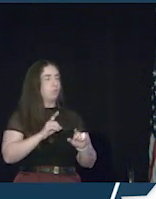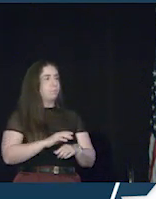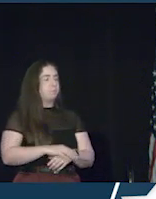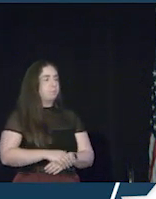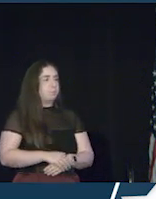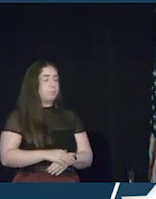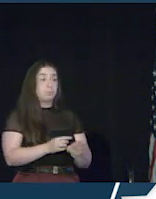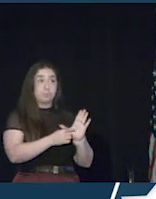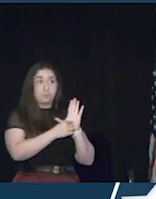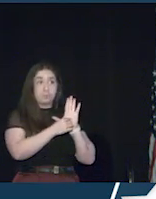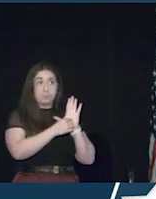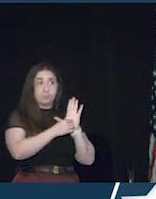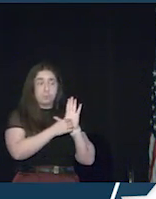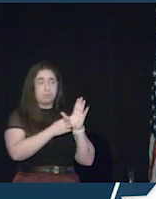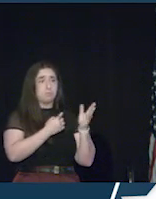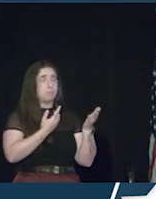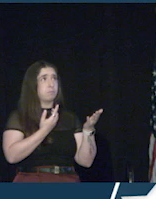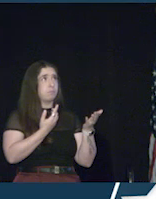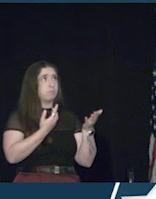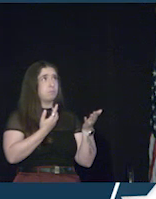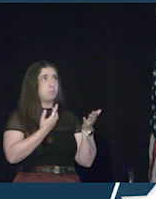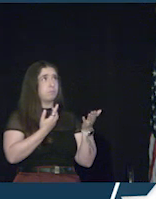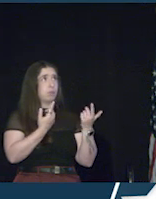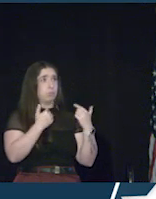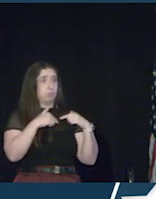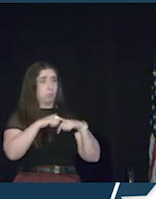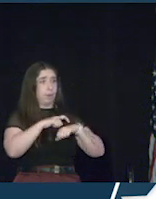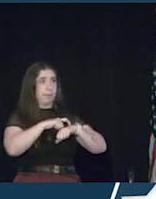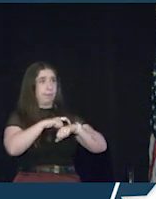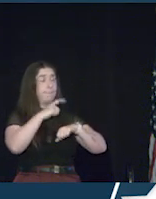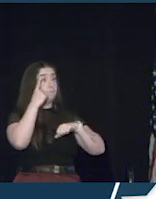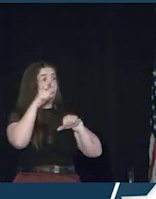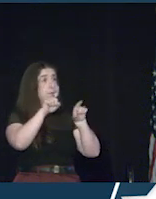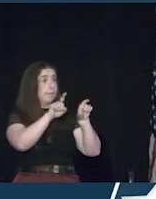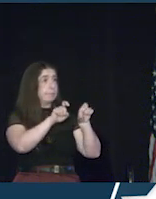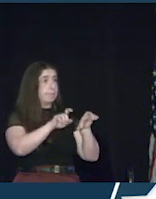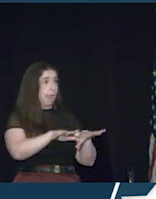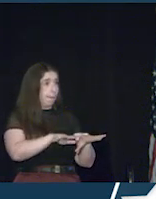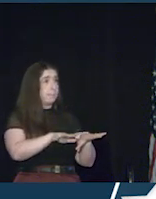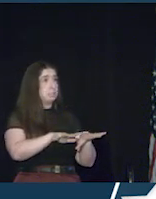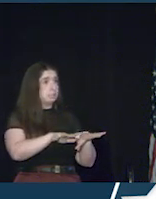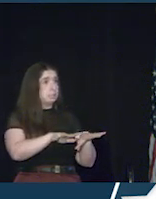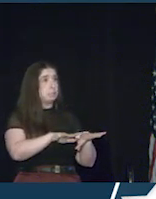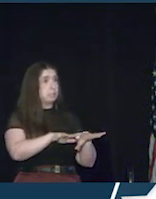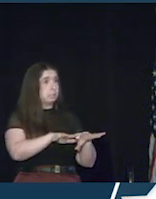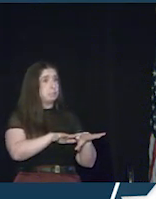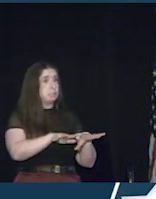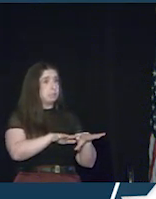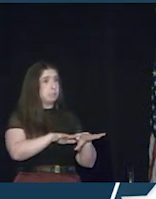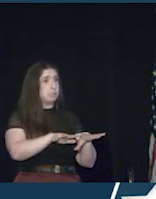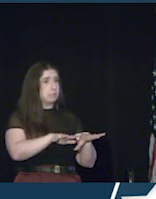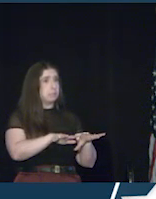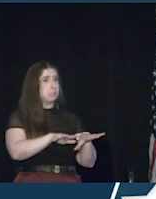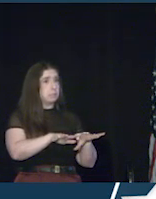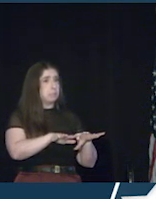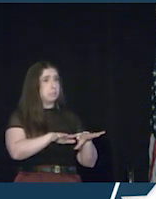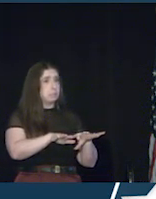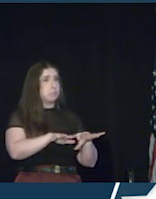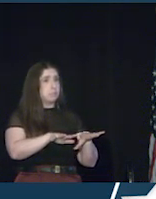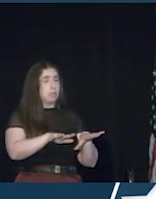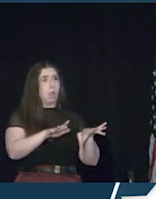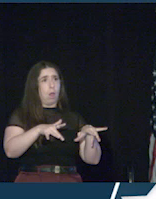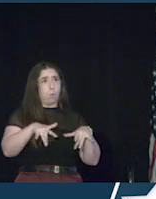accommodations I used were extra time on exams, a recording pen, and